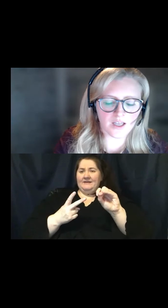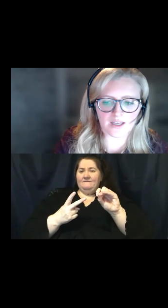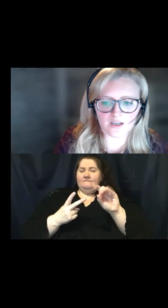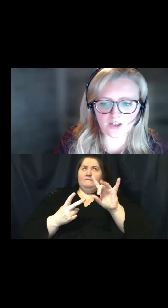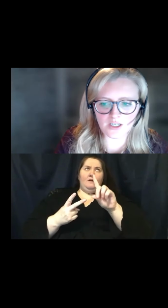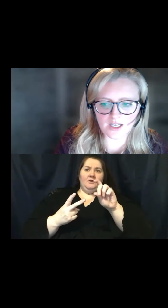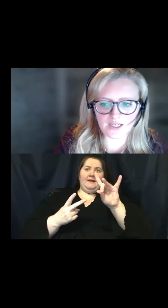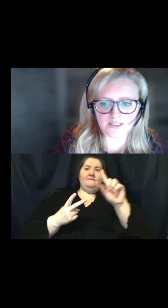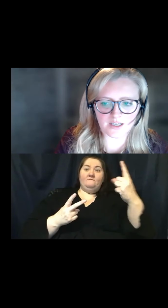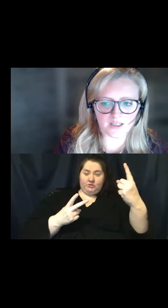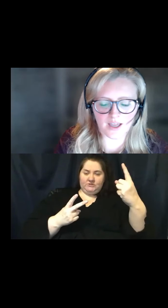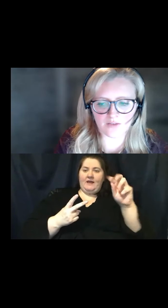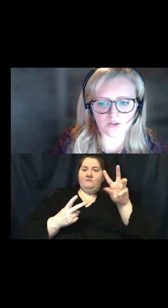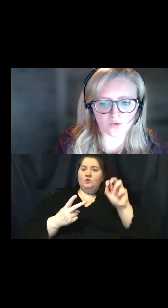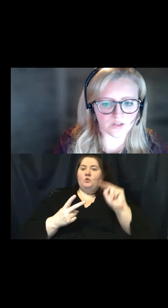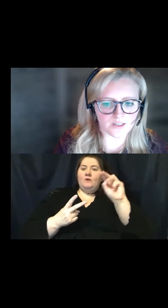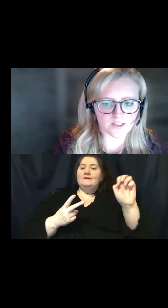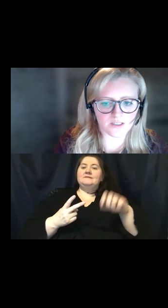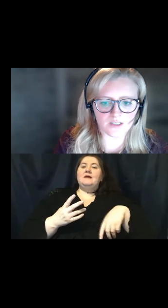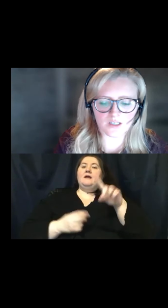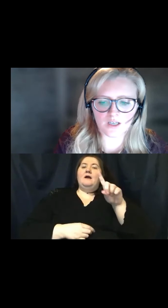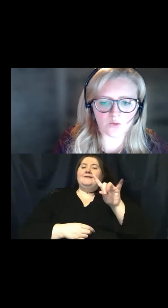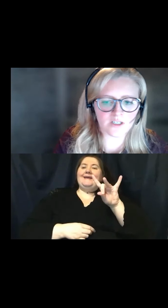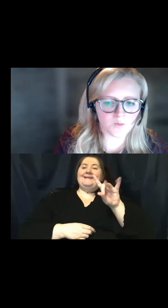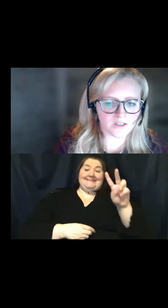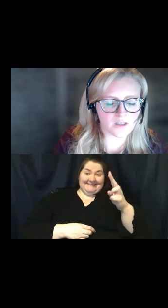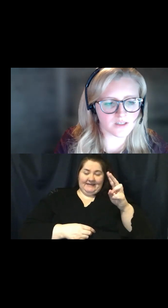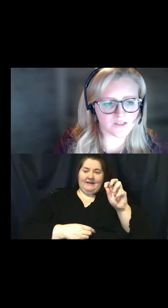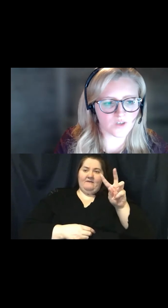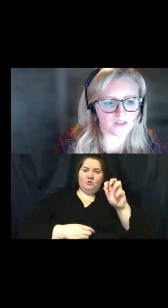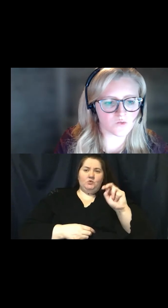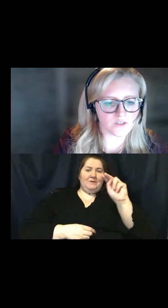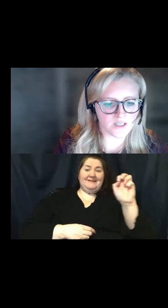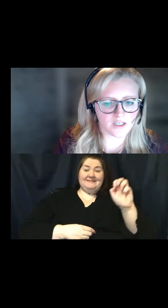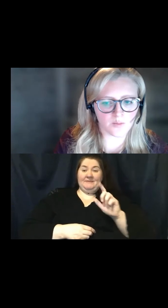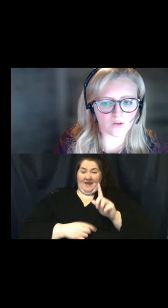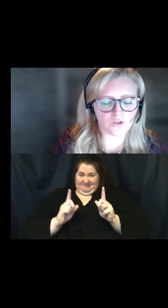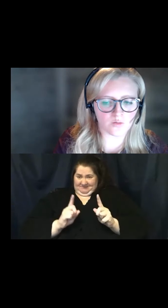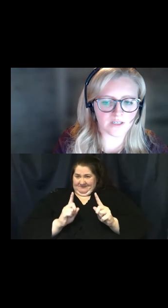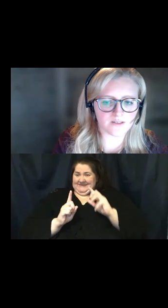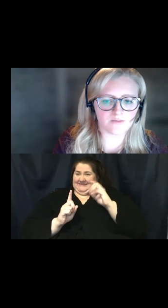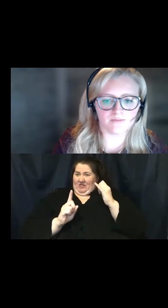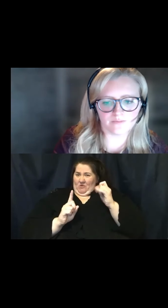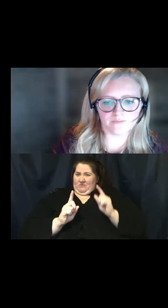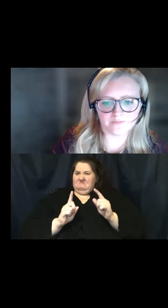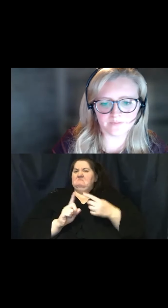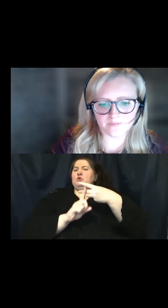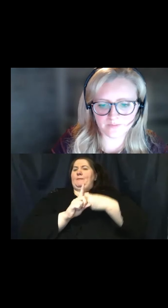Northeast, and 182nd Avenue Northeast. And we expect that this phase would take about 2